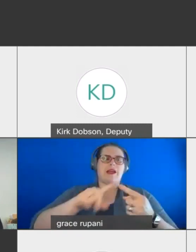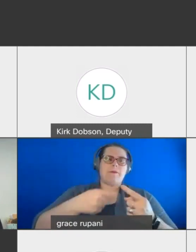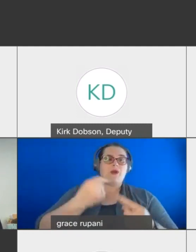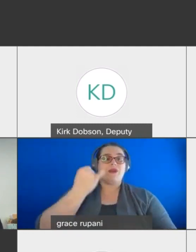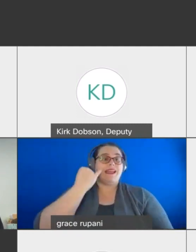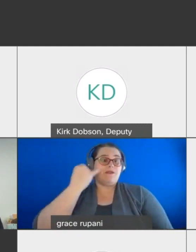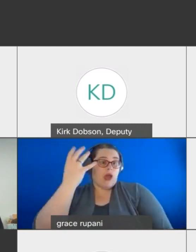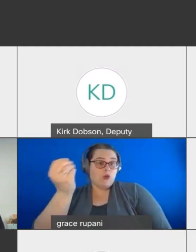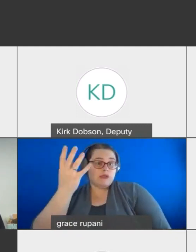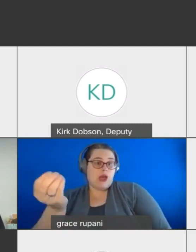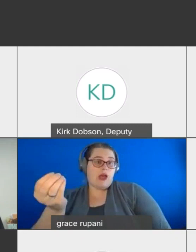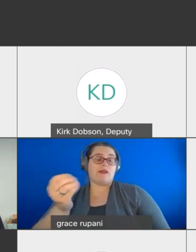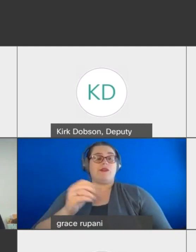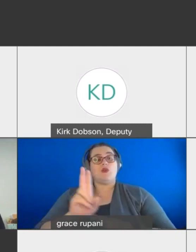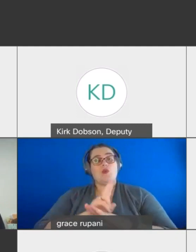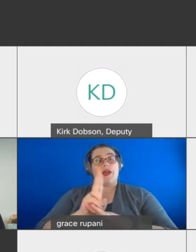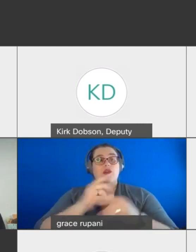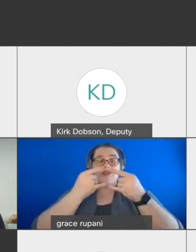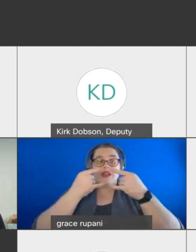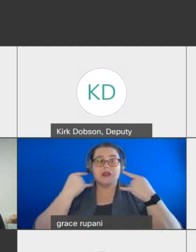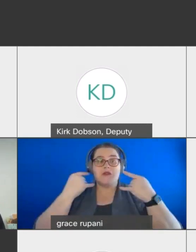outside, when I walk to the metro,